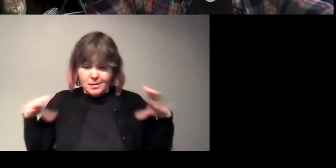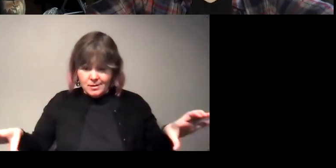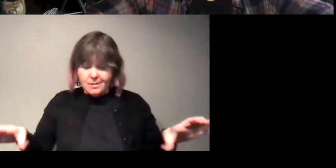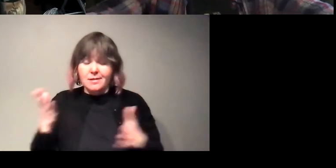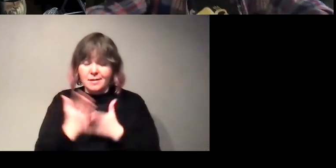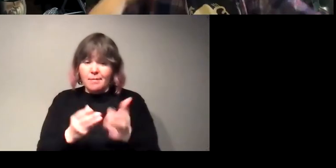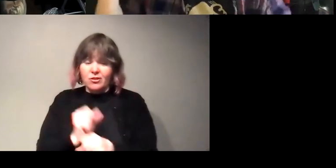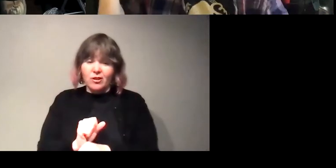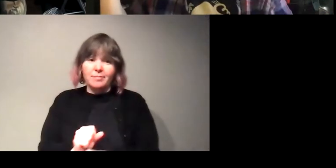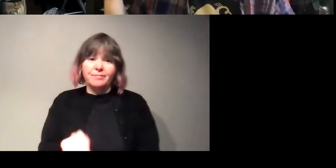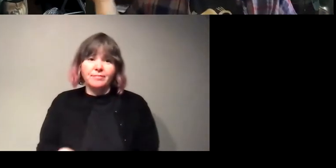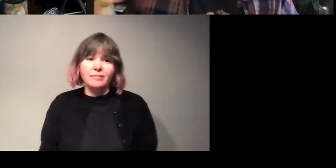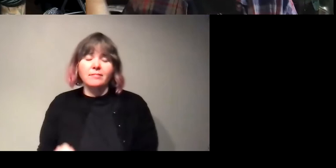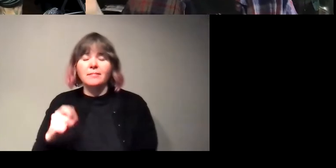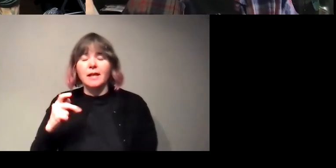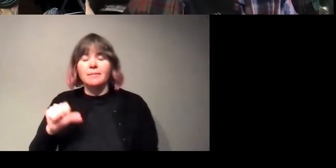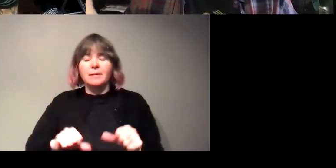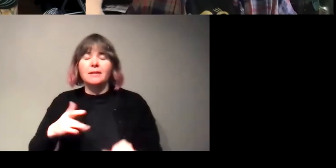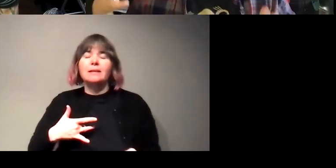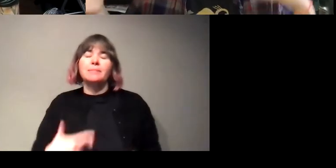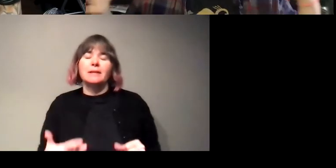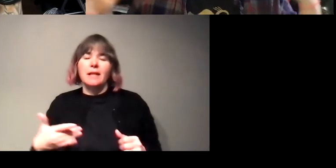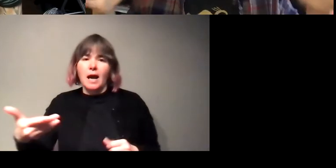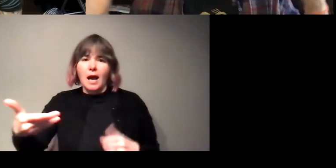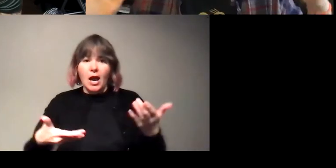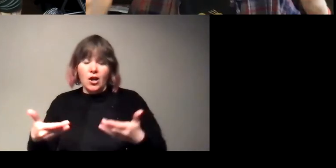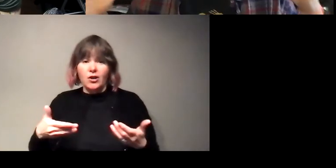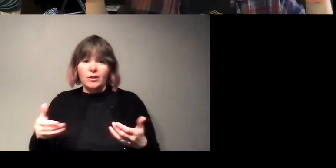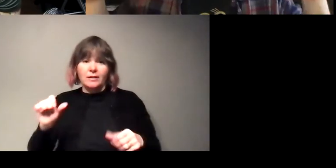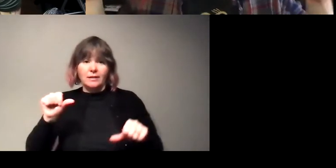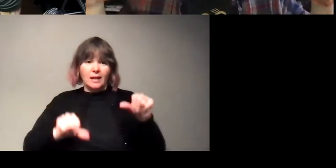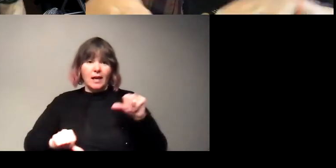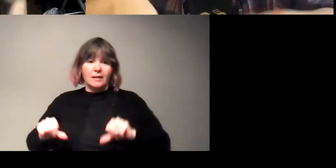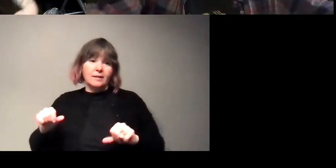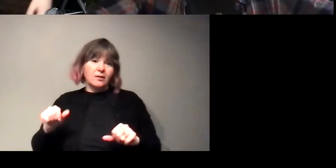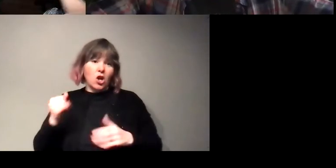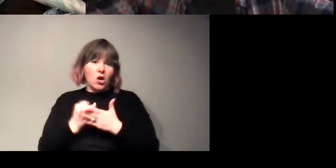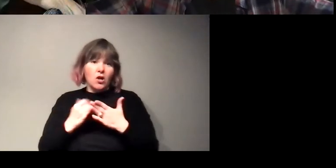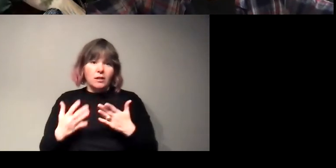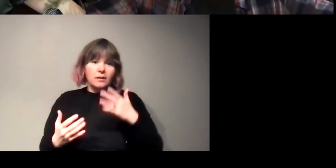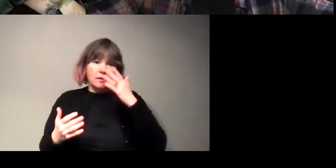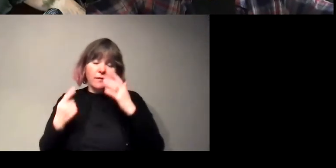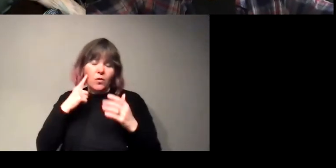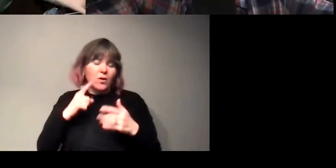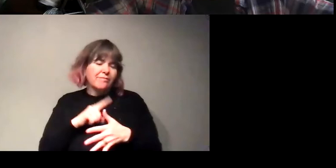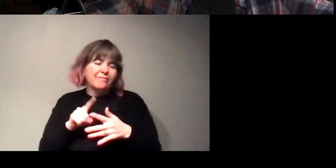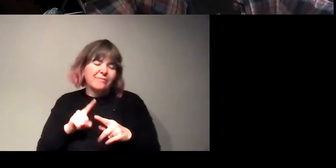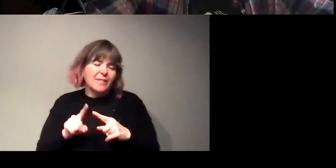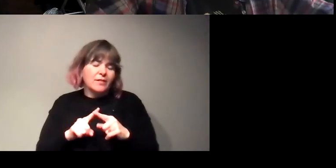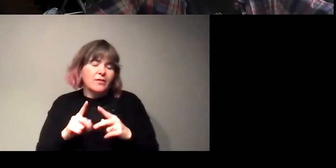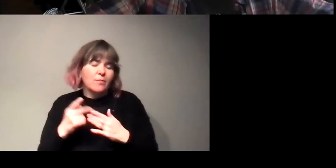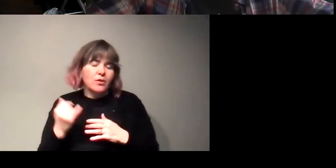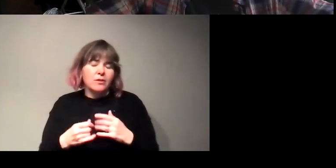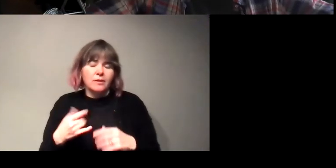Yeah. So Skype a Scientist will often like try to hire science artists for various projects. And a